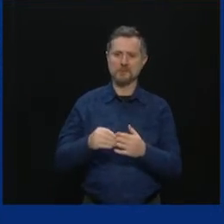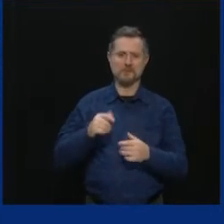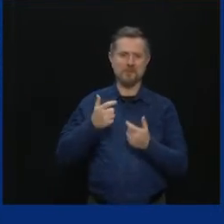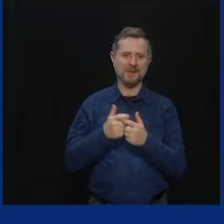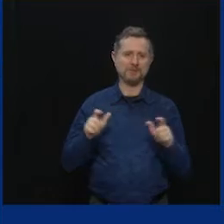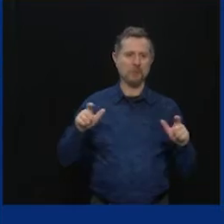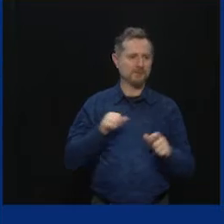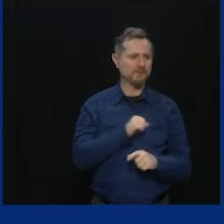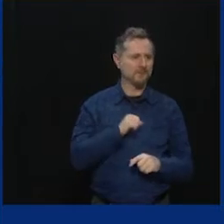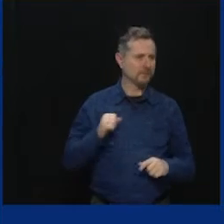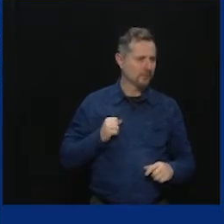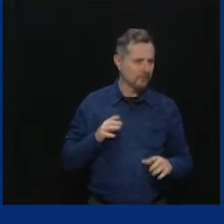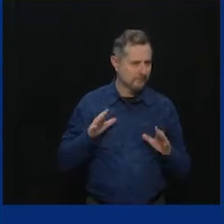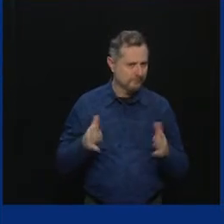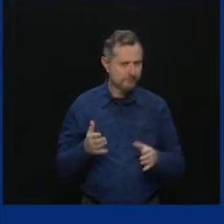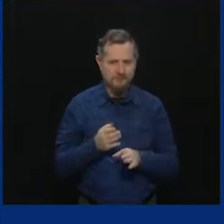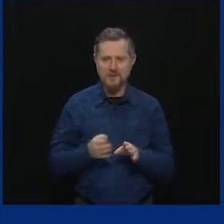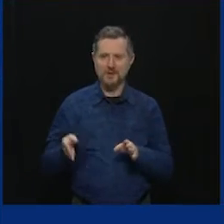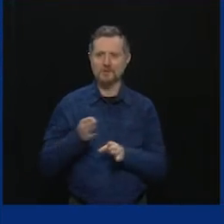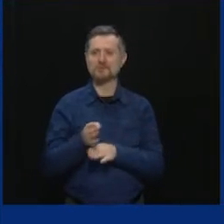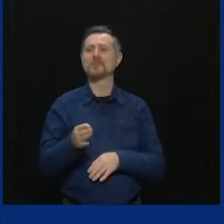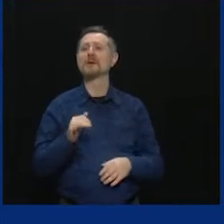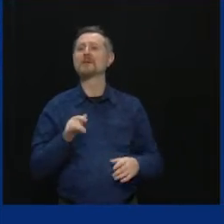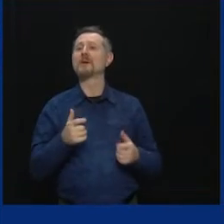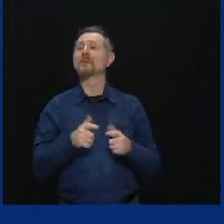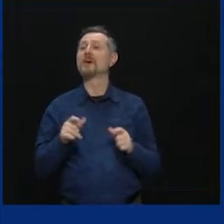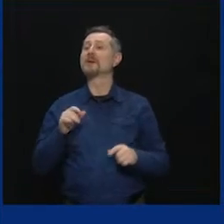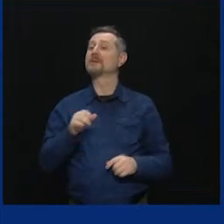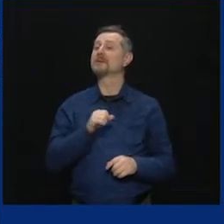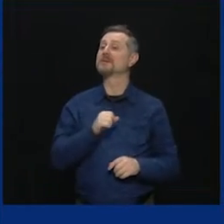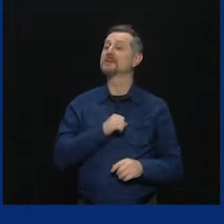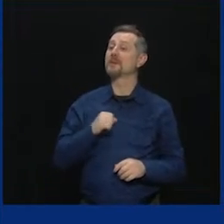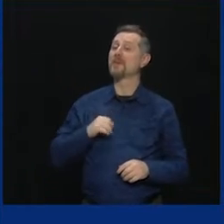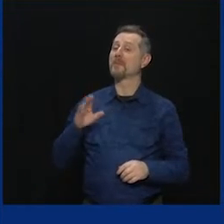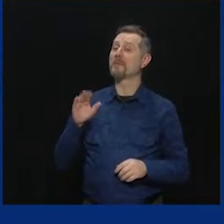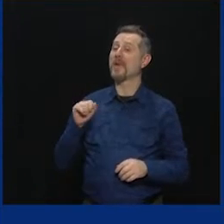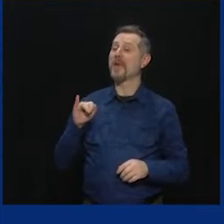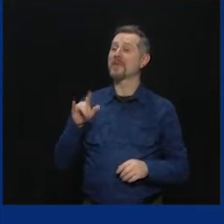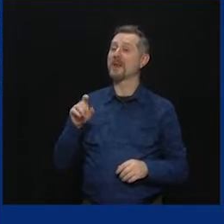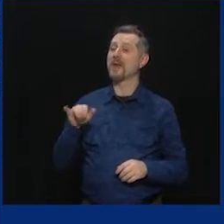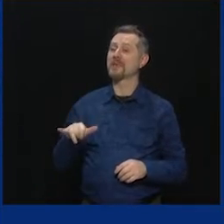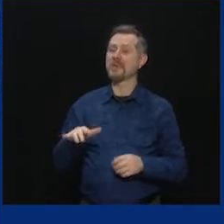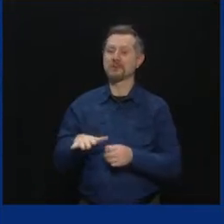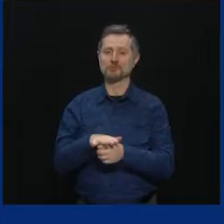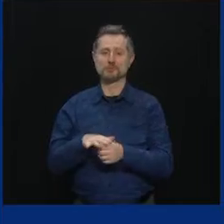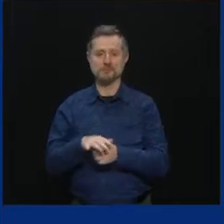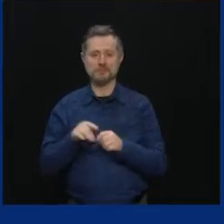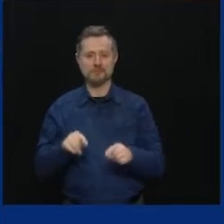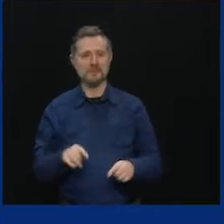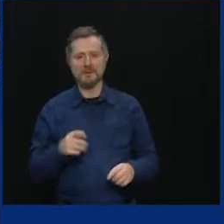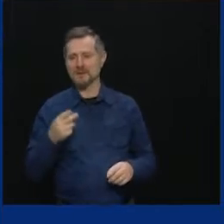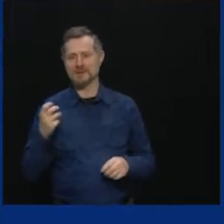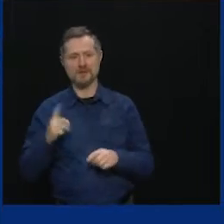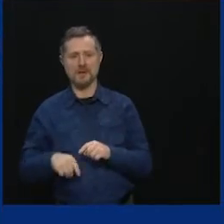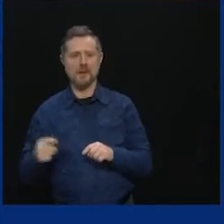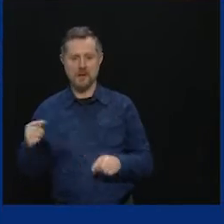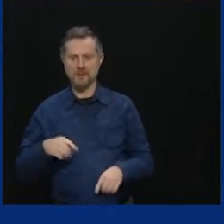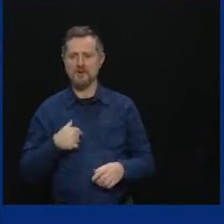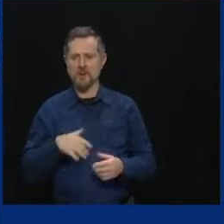And I know I'm in Senator Bailey's district, and he can't be here, but give a shout out to Senator Bailey, who has